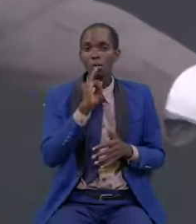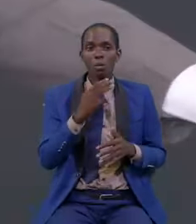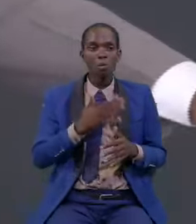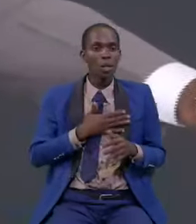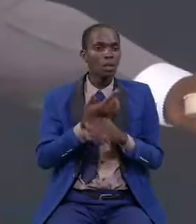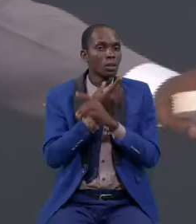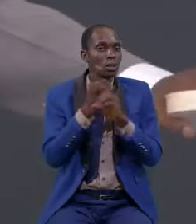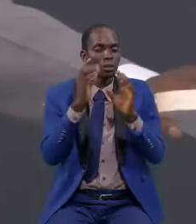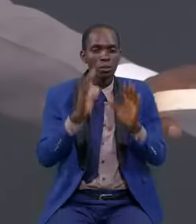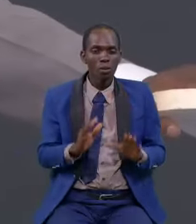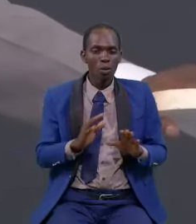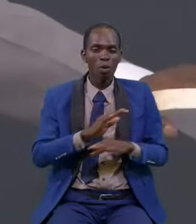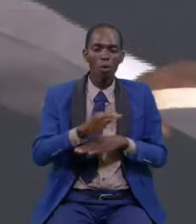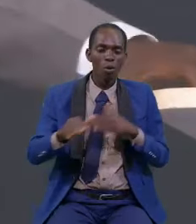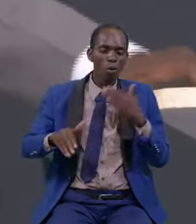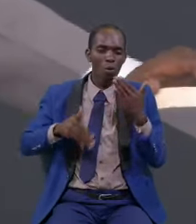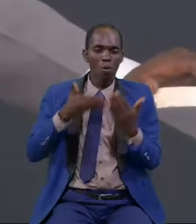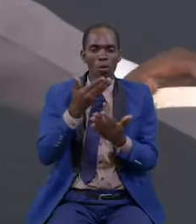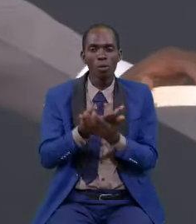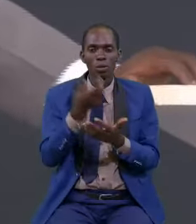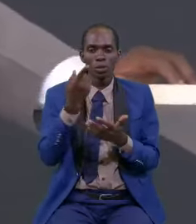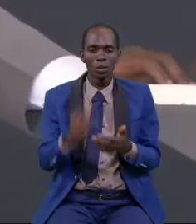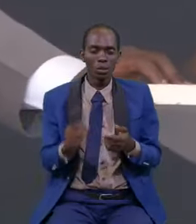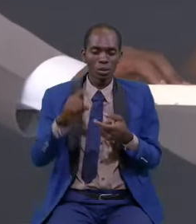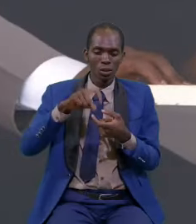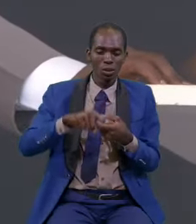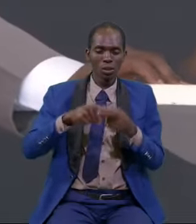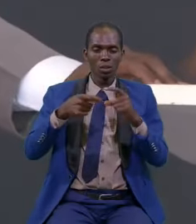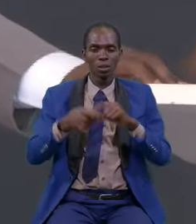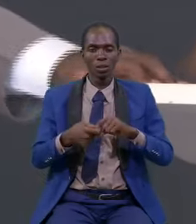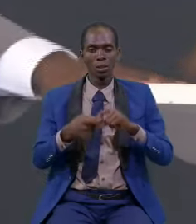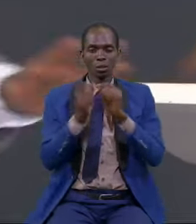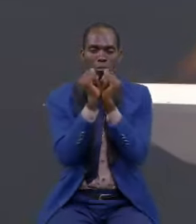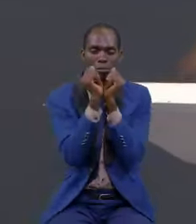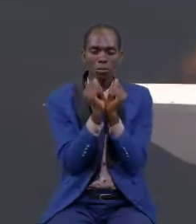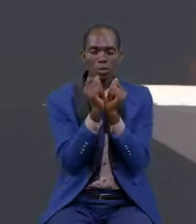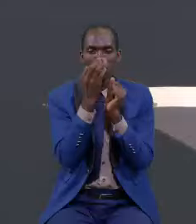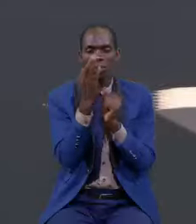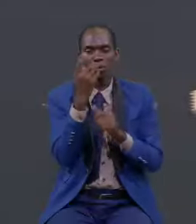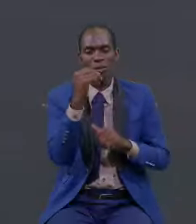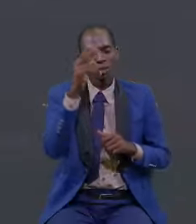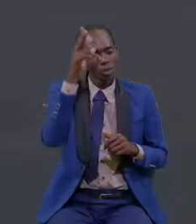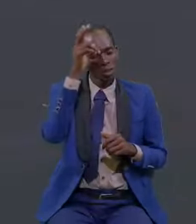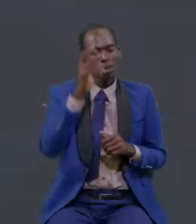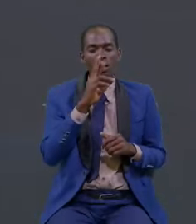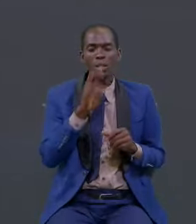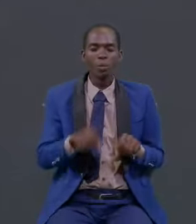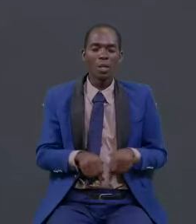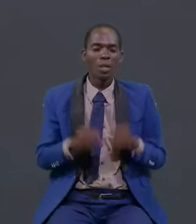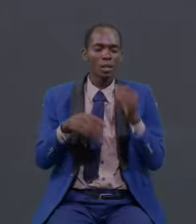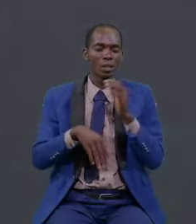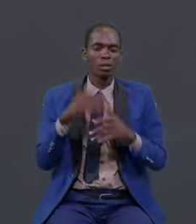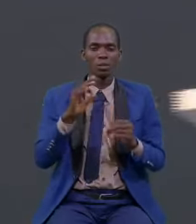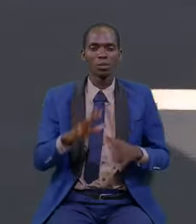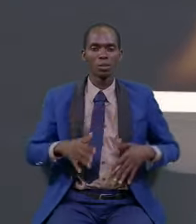those shackles and chains of the devil, they are broken from your life. Look at verse